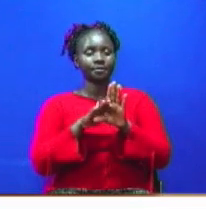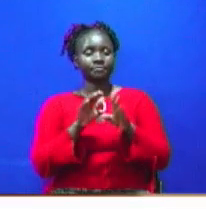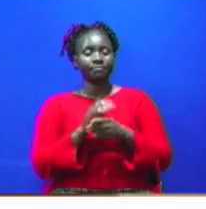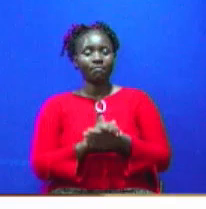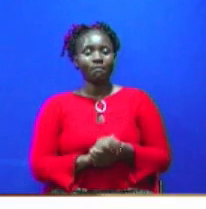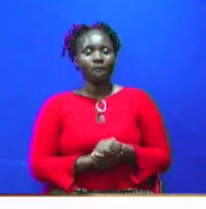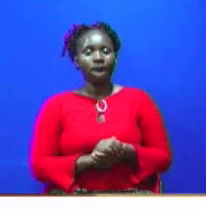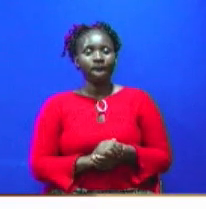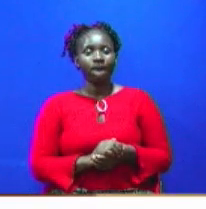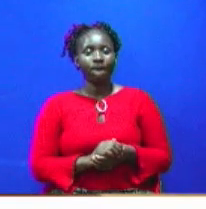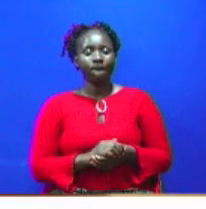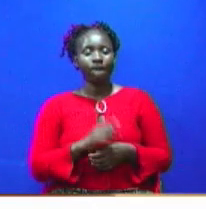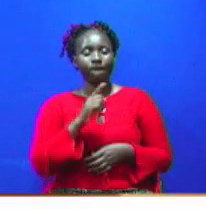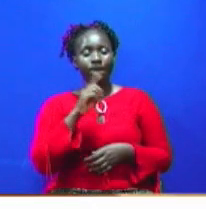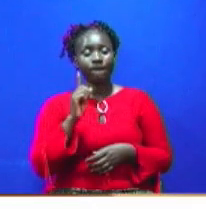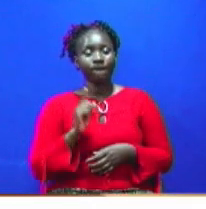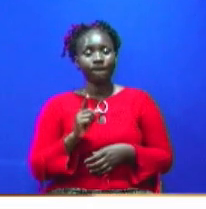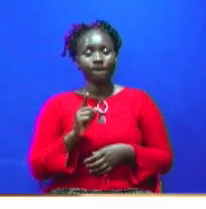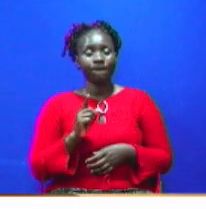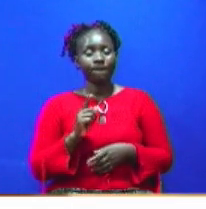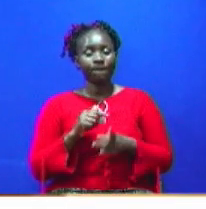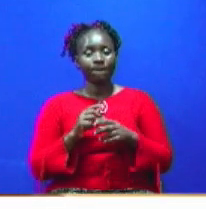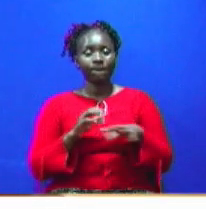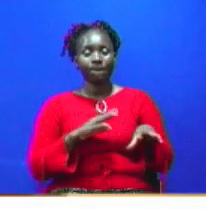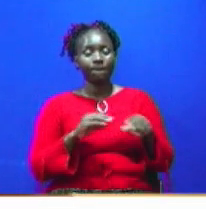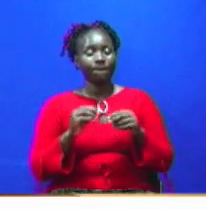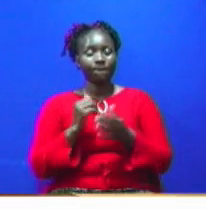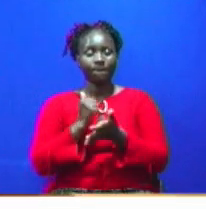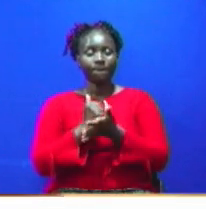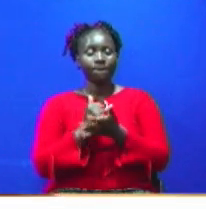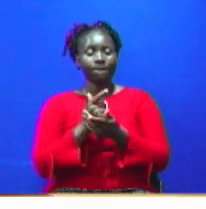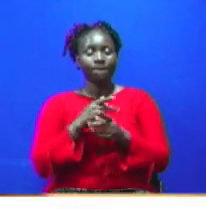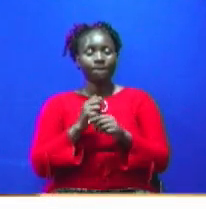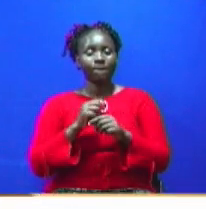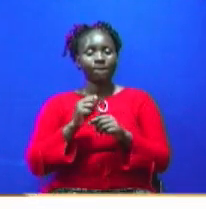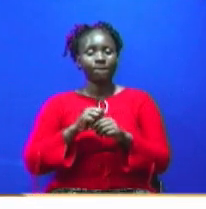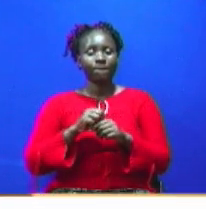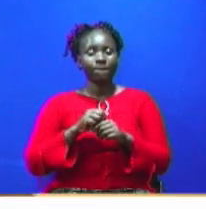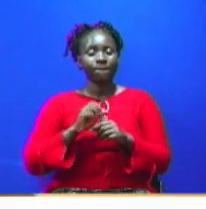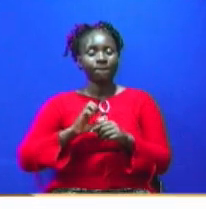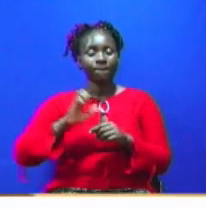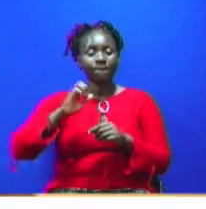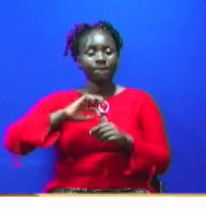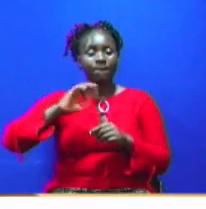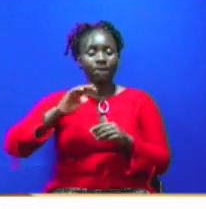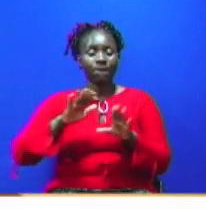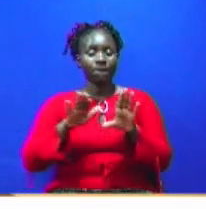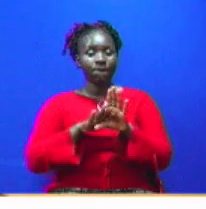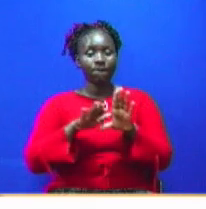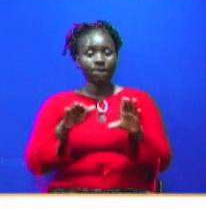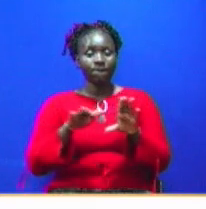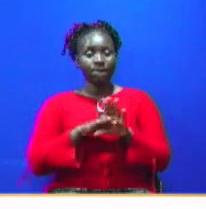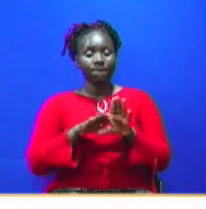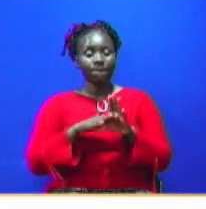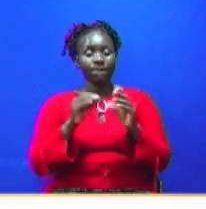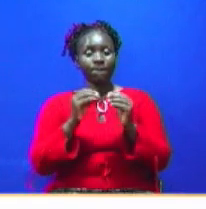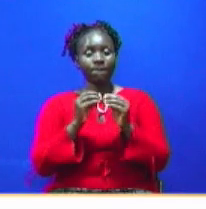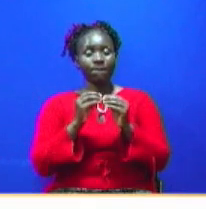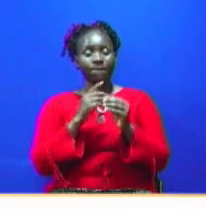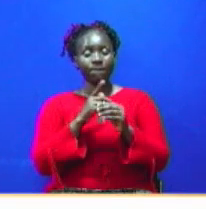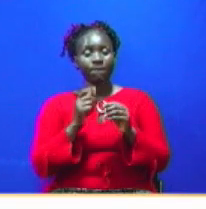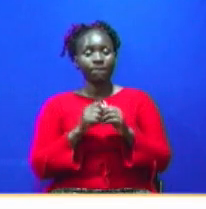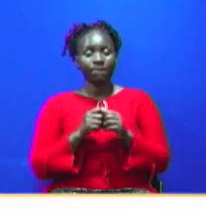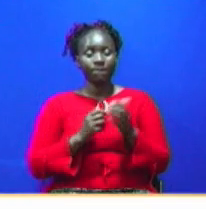on the question of the removal from office of the County Executive Committee member, CECM, public